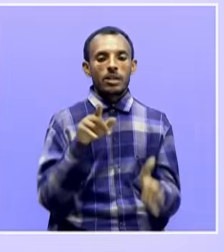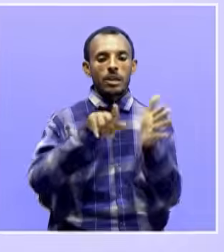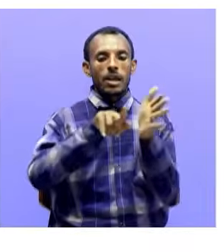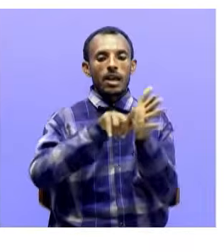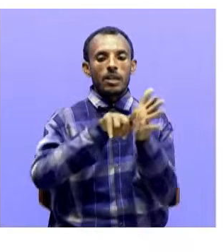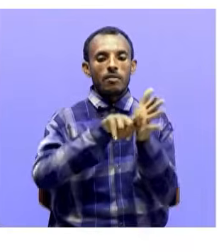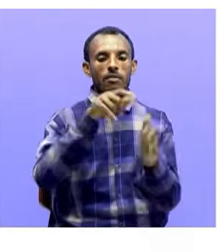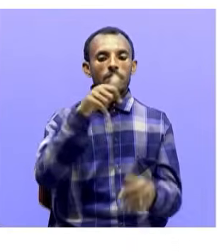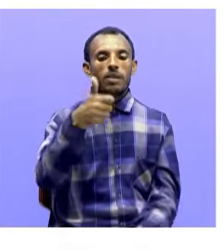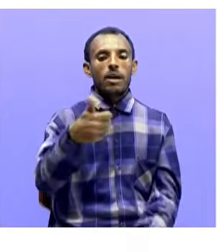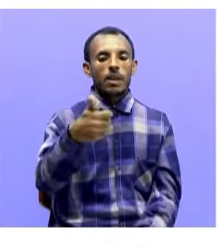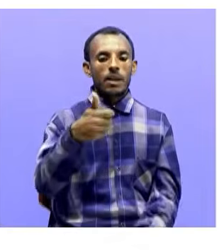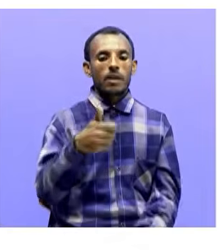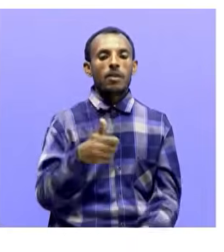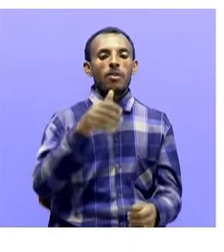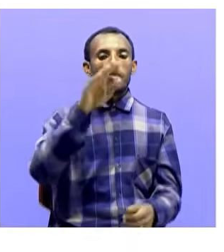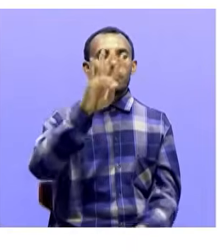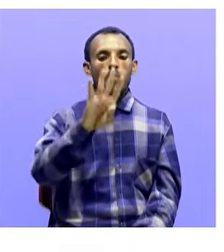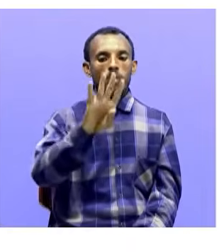-10, 4,